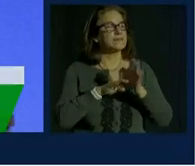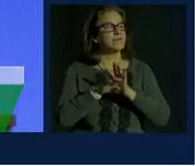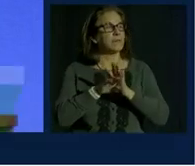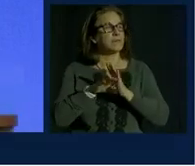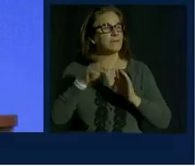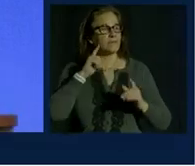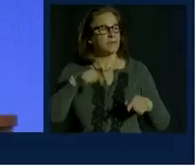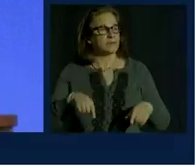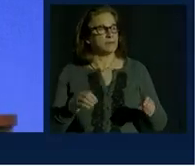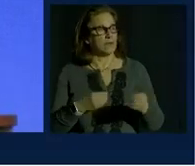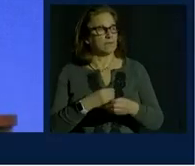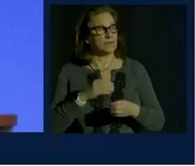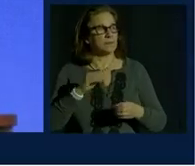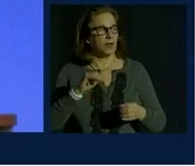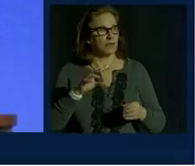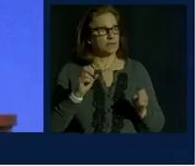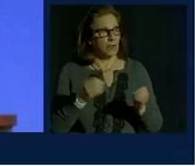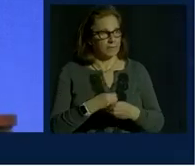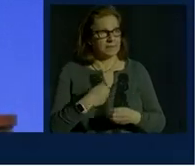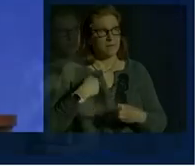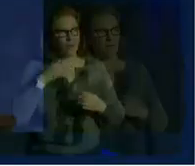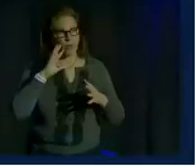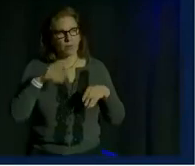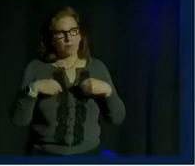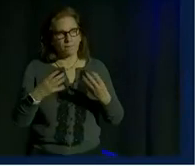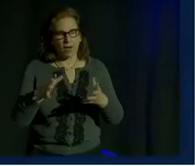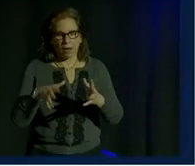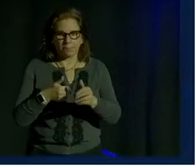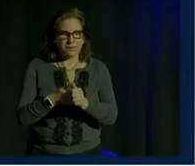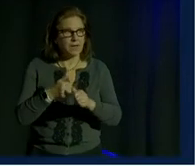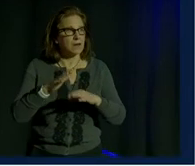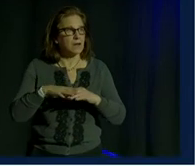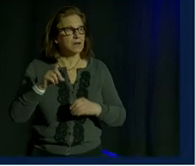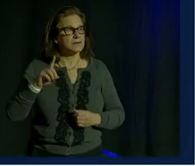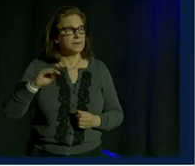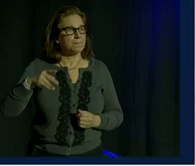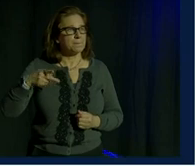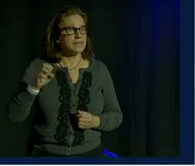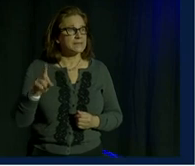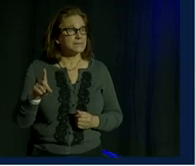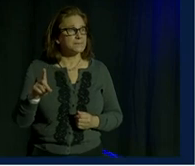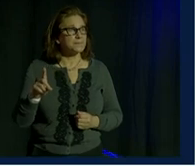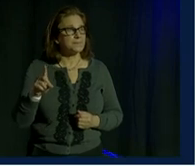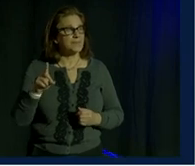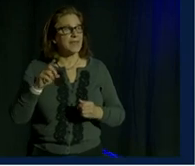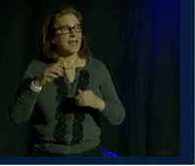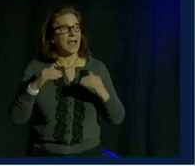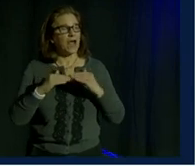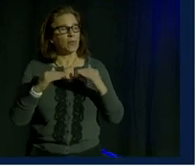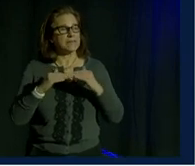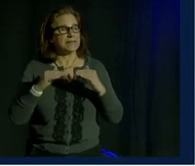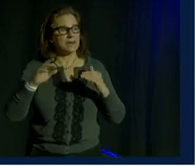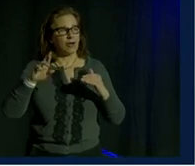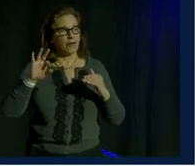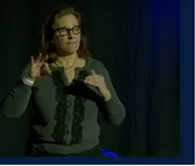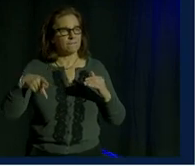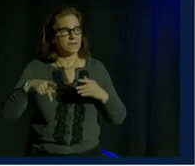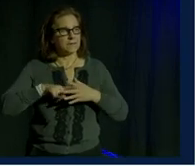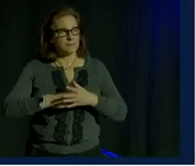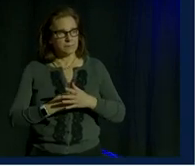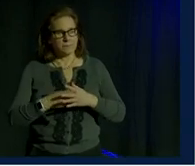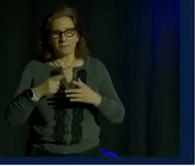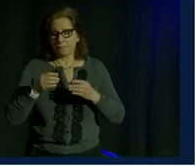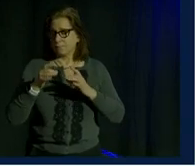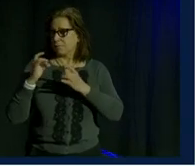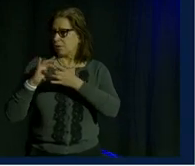Development. And today I will provide an update on DemPed's Equity RFP initiative that I launched last summer.